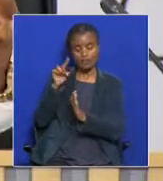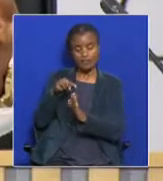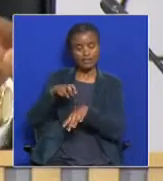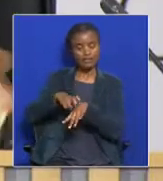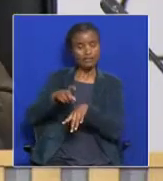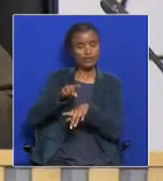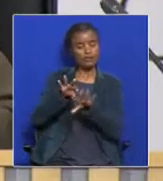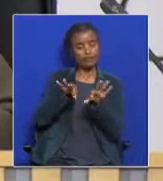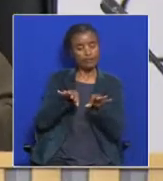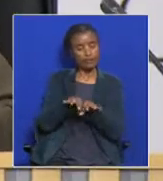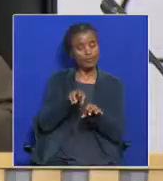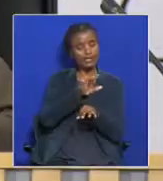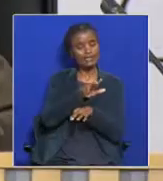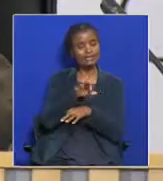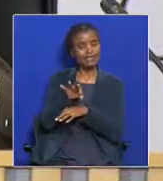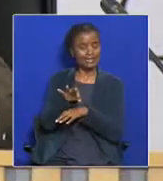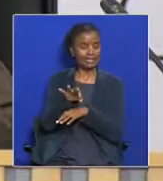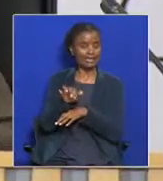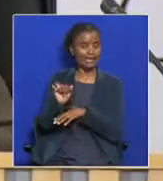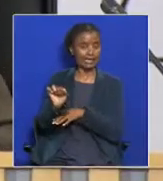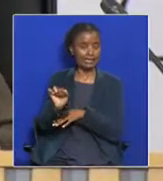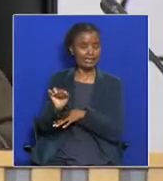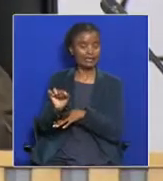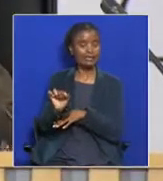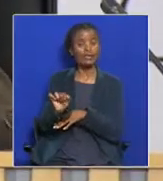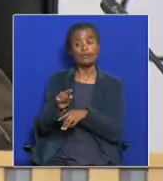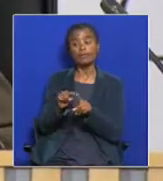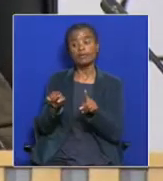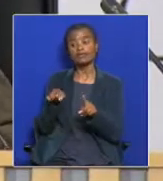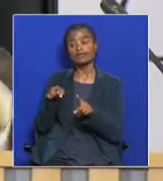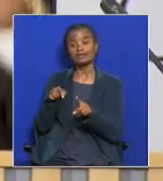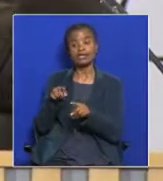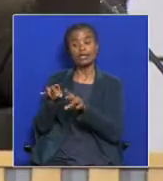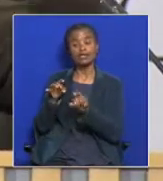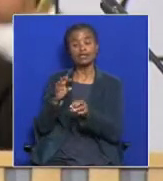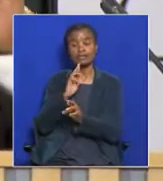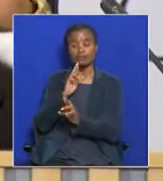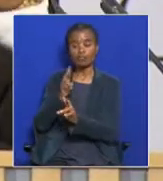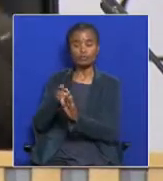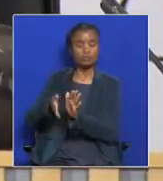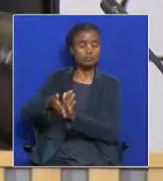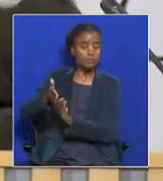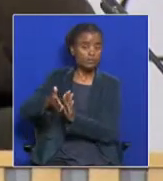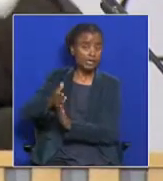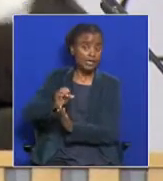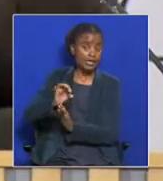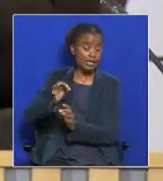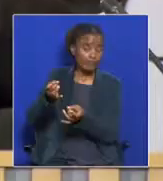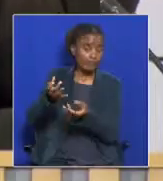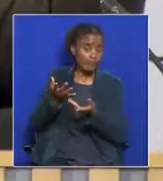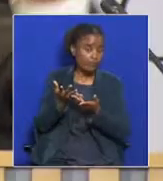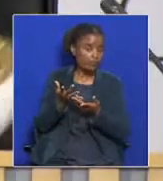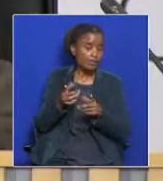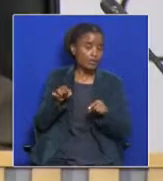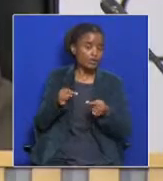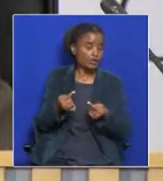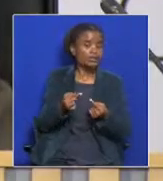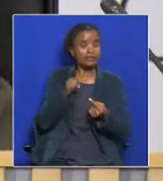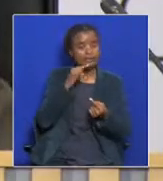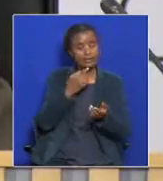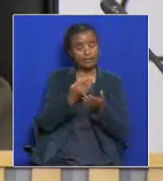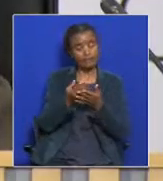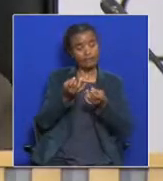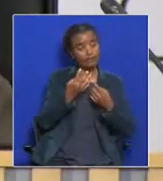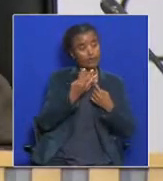mean expedite your analysis report, or if you tell me, no, we can destroy this place in Pretoria or bring it to us, we'll send it to Pretoria or to